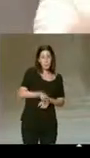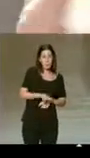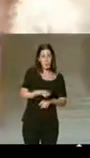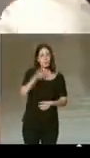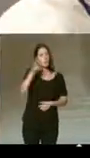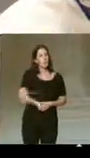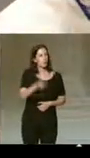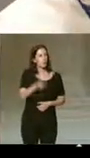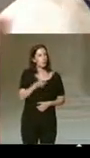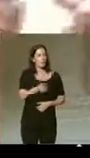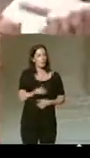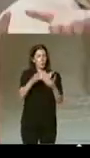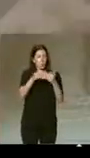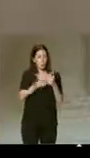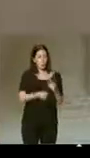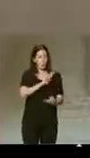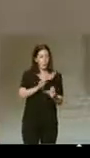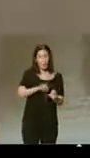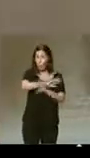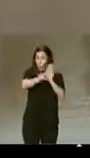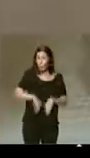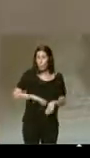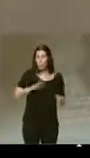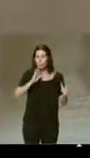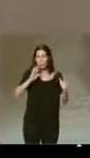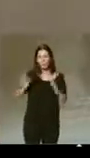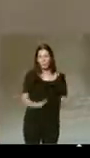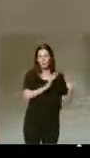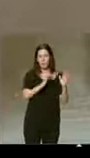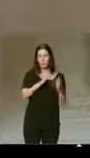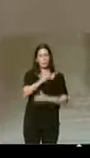Another important aspect is not to engage users at the end of the